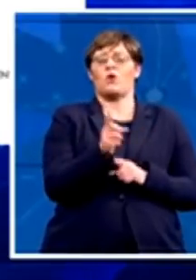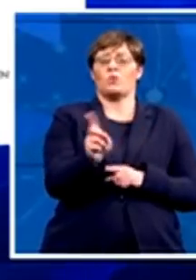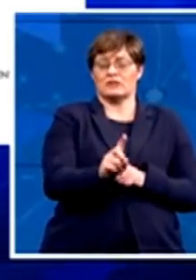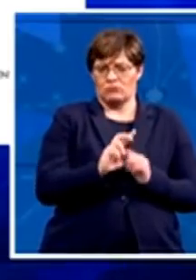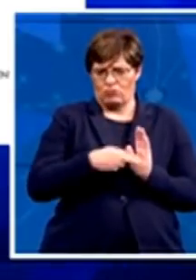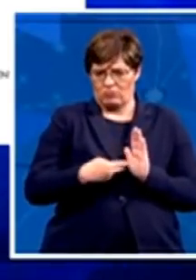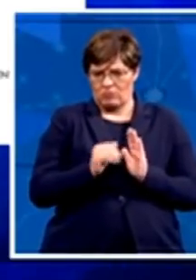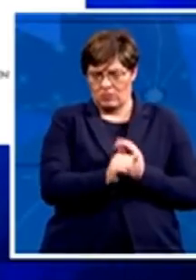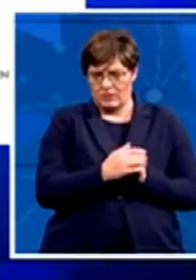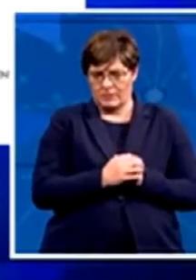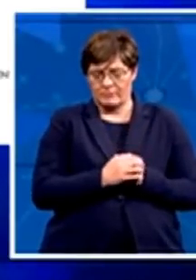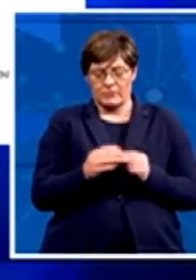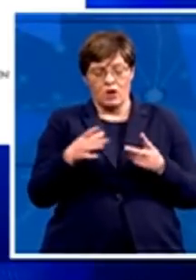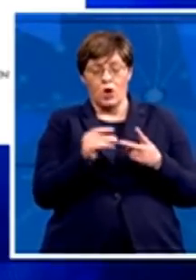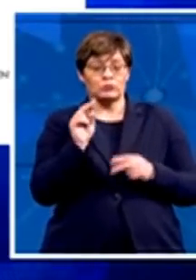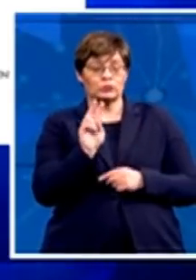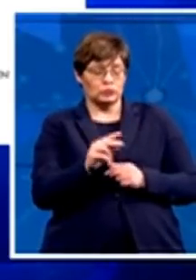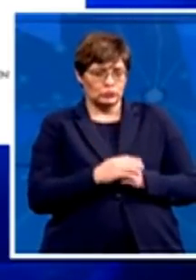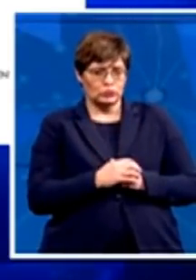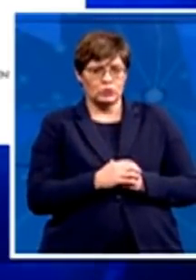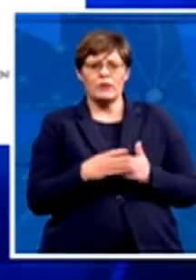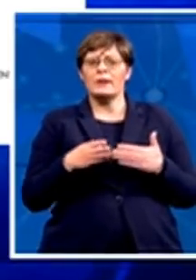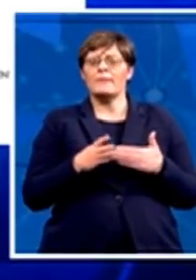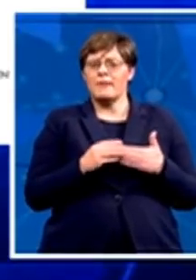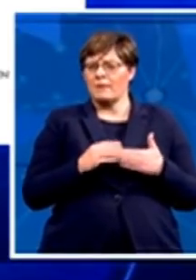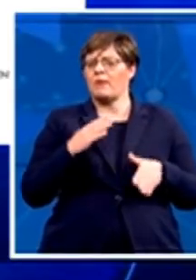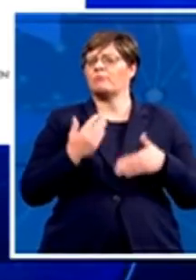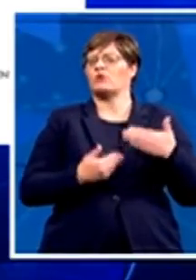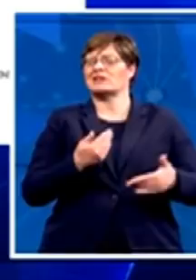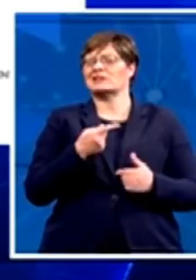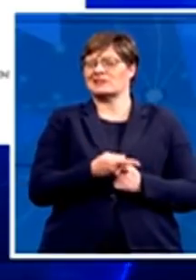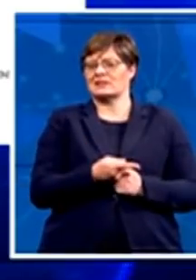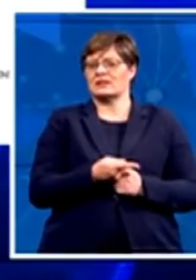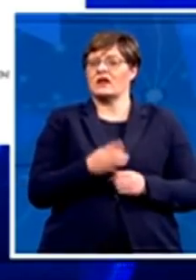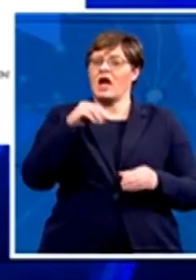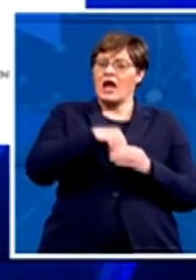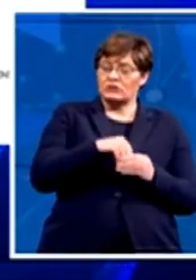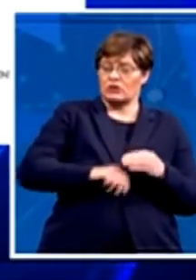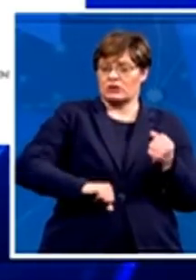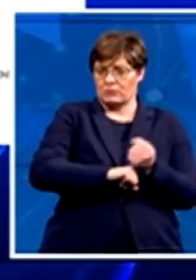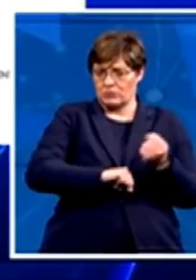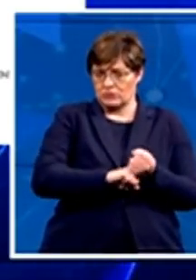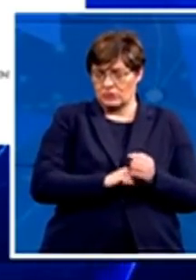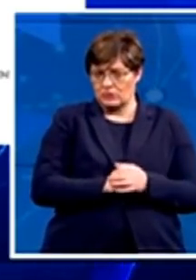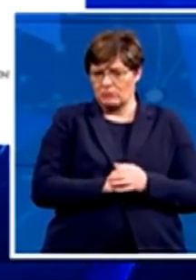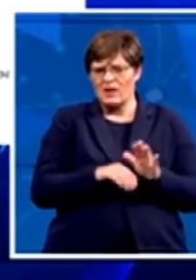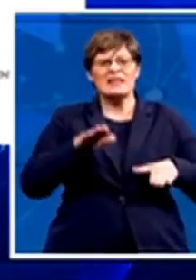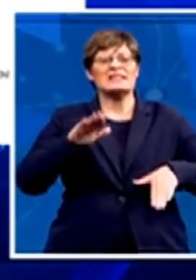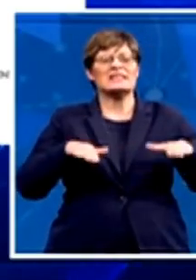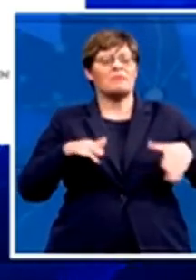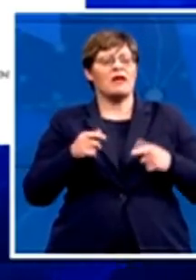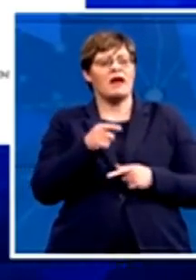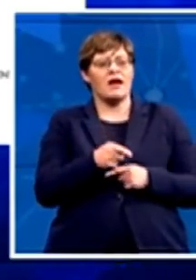a member-led process with internal support. This would be similar to the way parliamentary committees conduct their